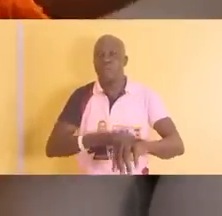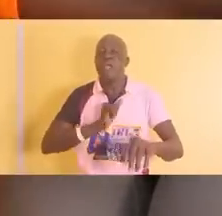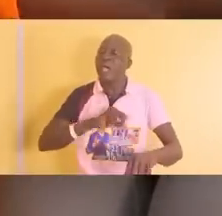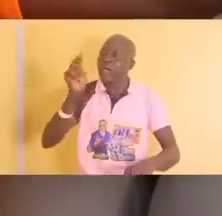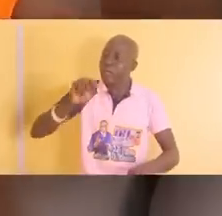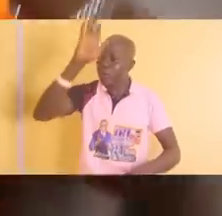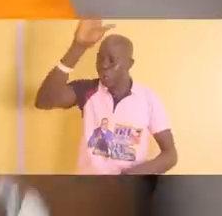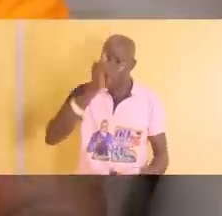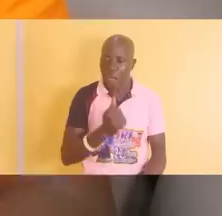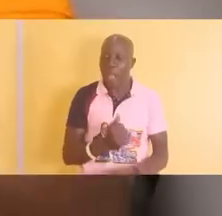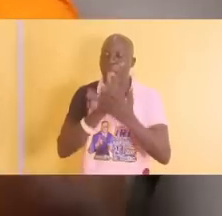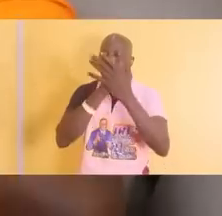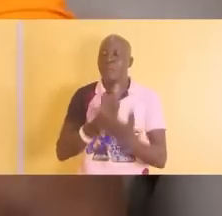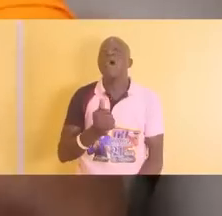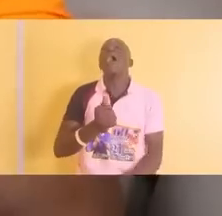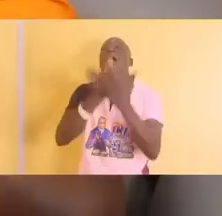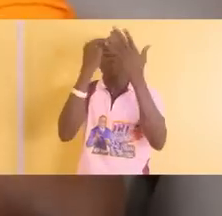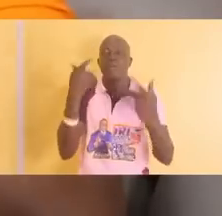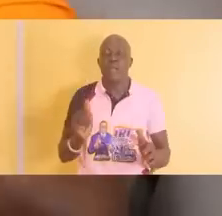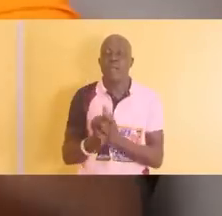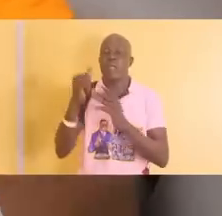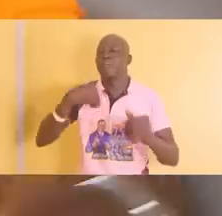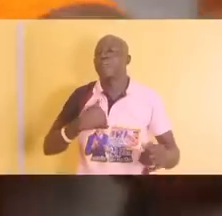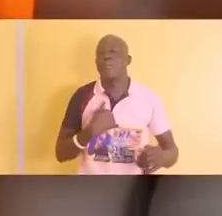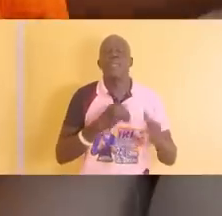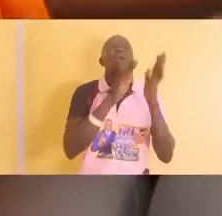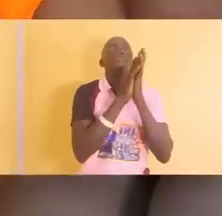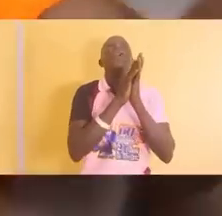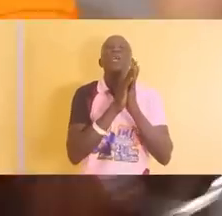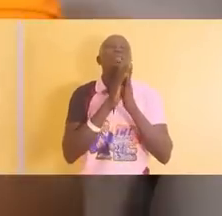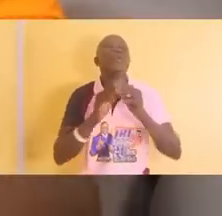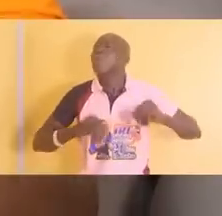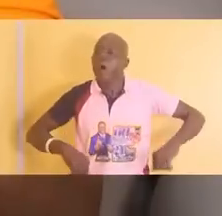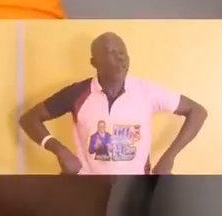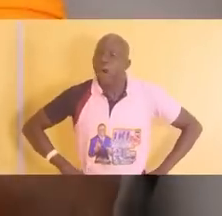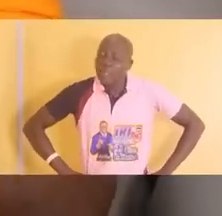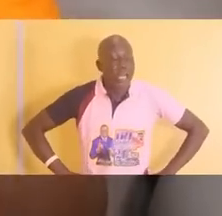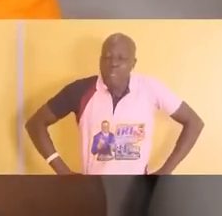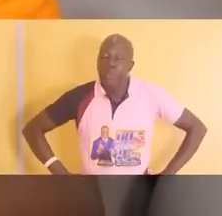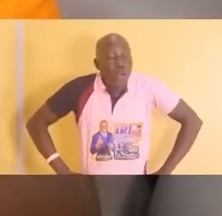Lift up your hands. Rise to my help. Yeah,